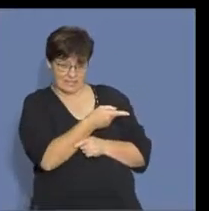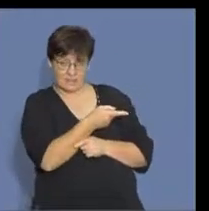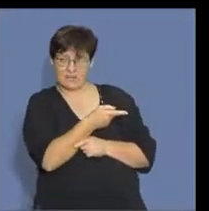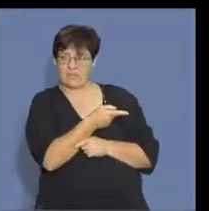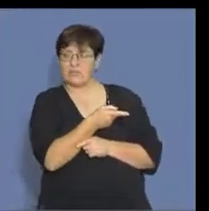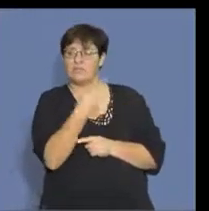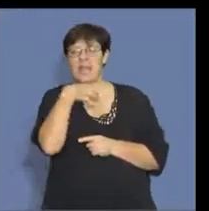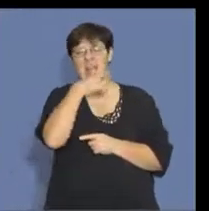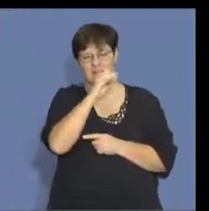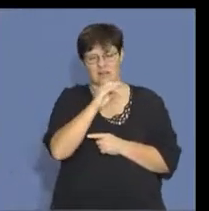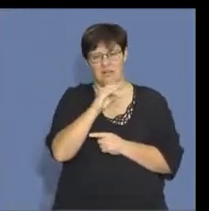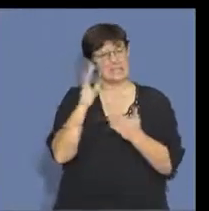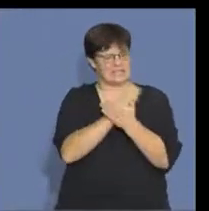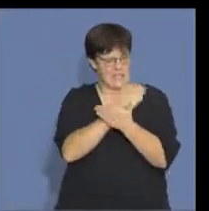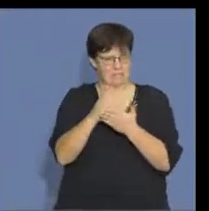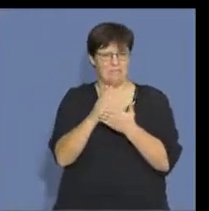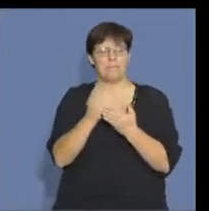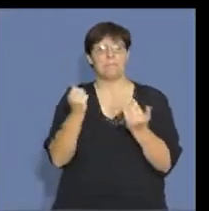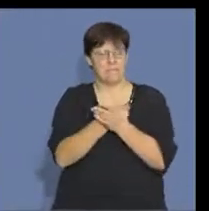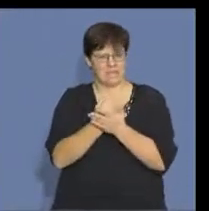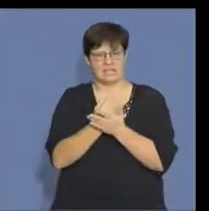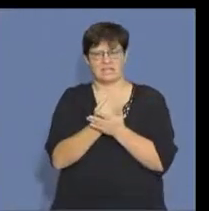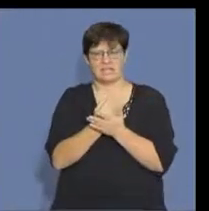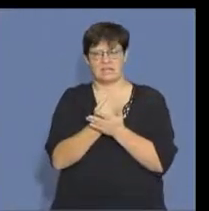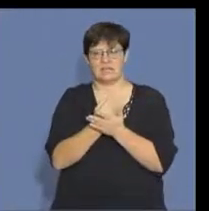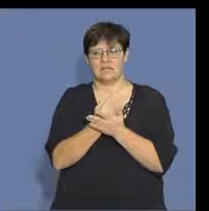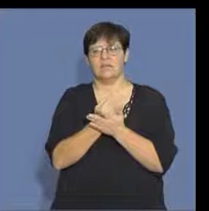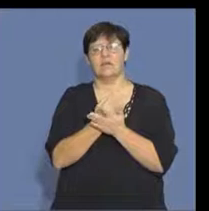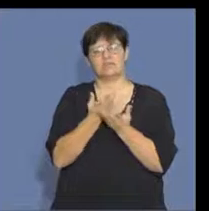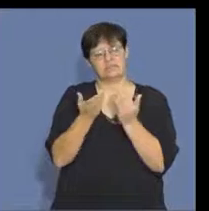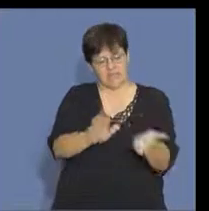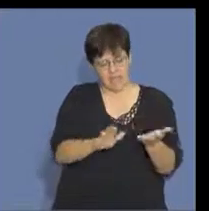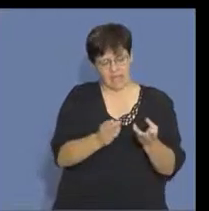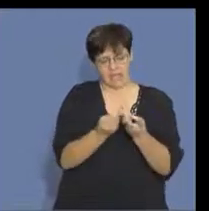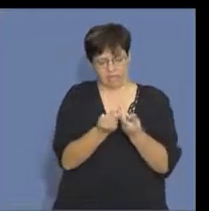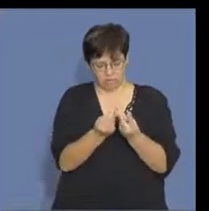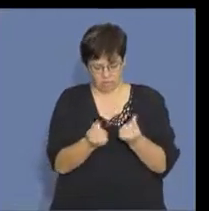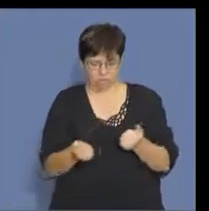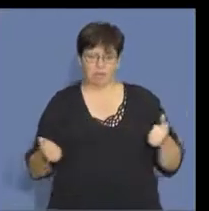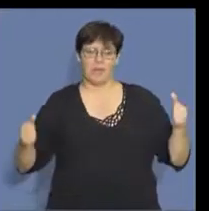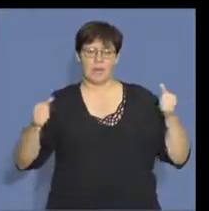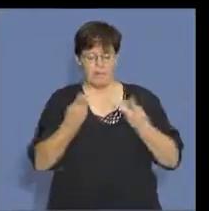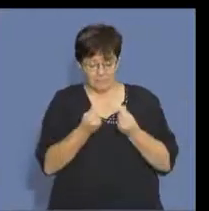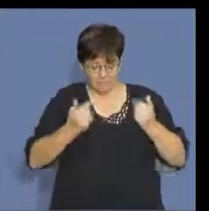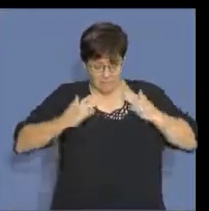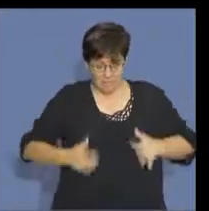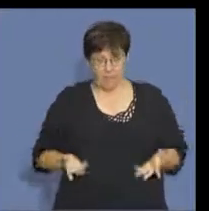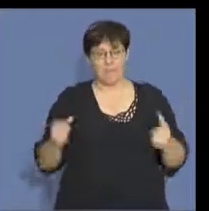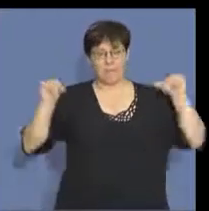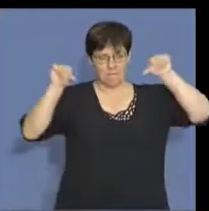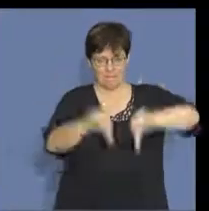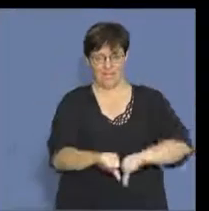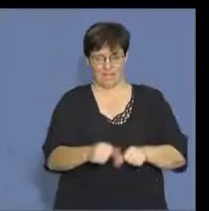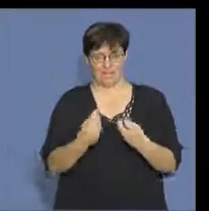which would be the animals, at some point undergo a process of decomposition, or when they die, and that process also